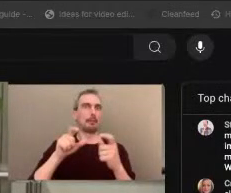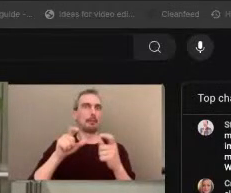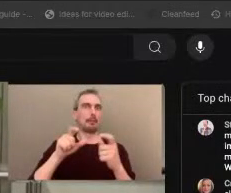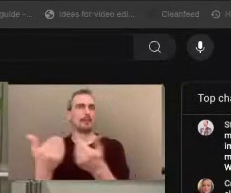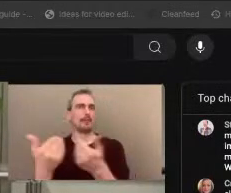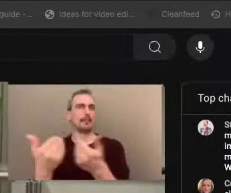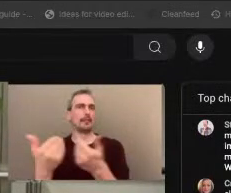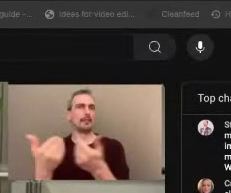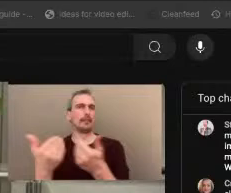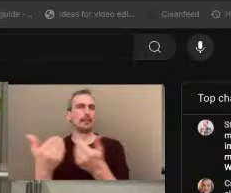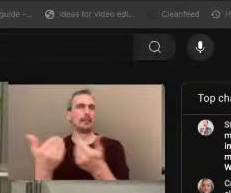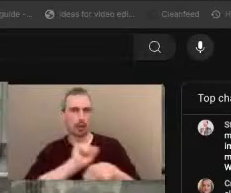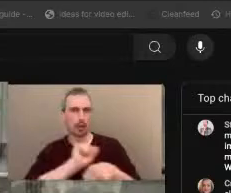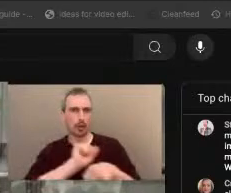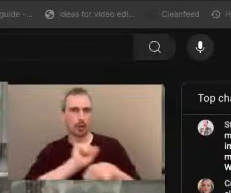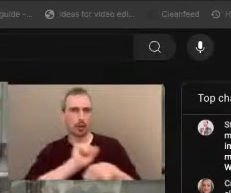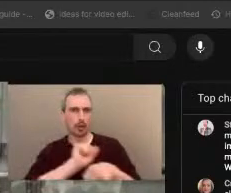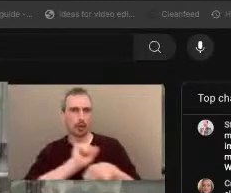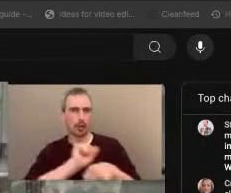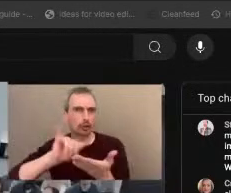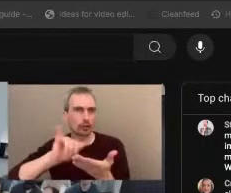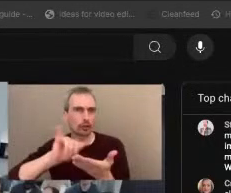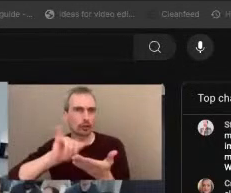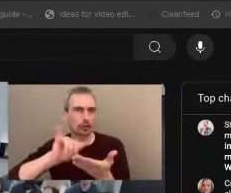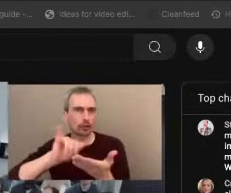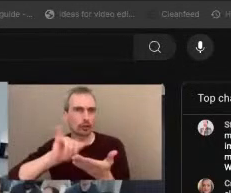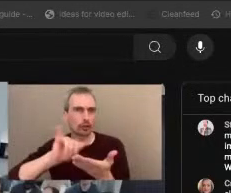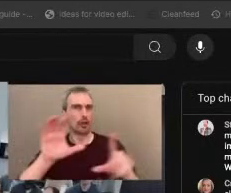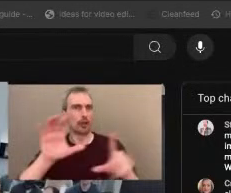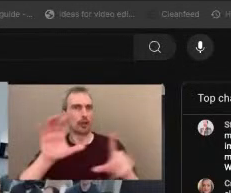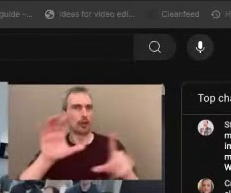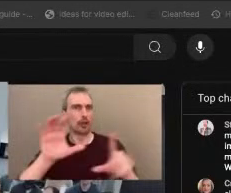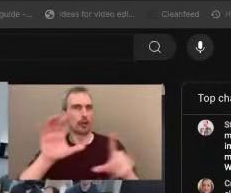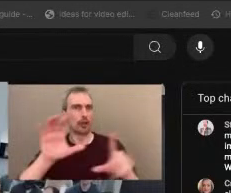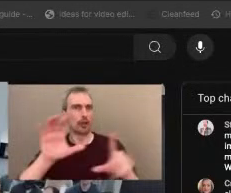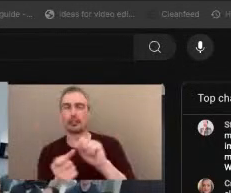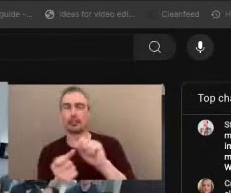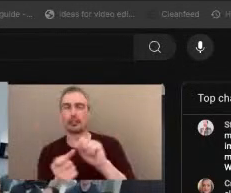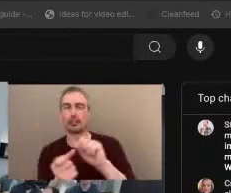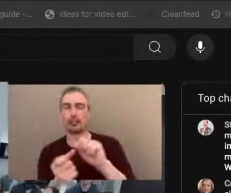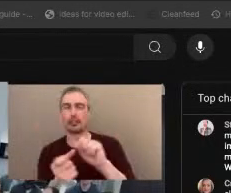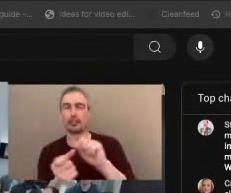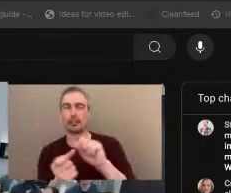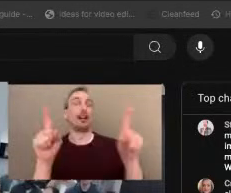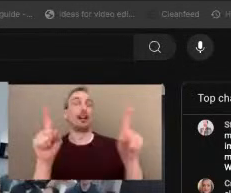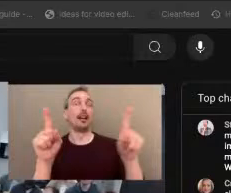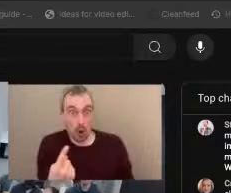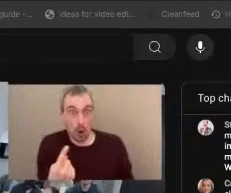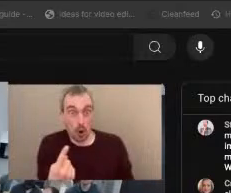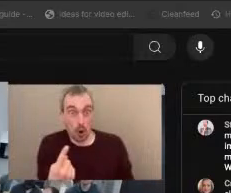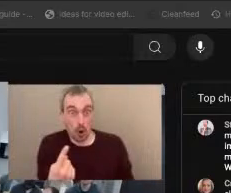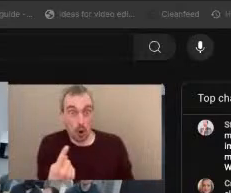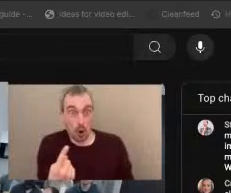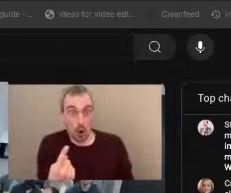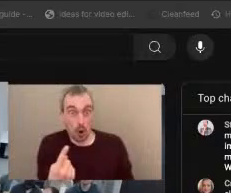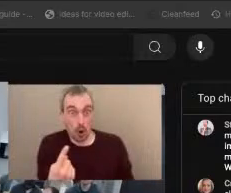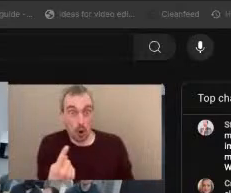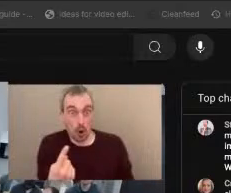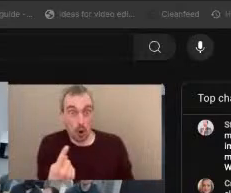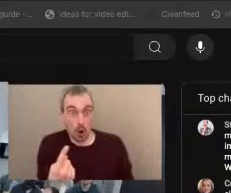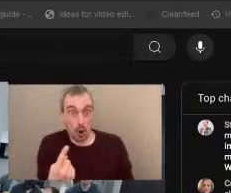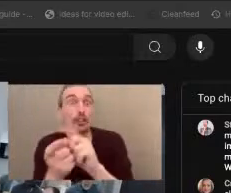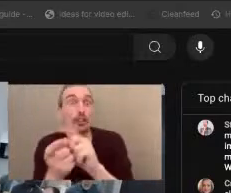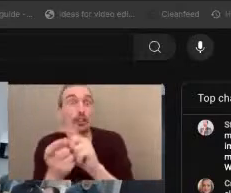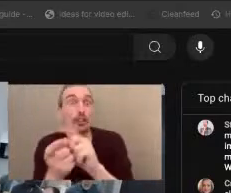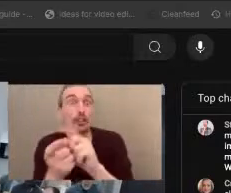hasn't yet, I can also second the recommendation. Devin's book, I got through it first read this weekend, and now I'm circling back to kind of